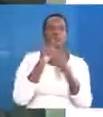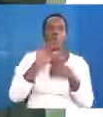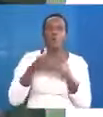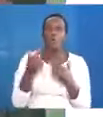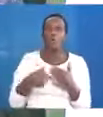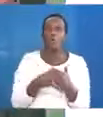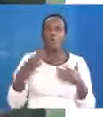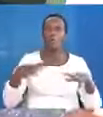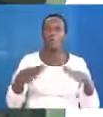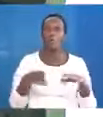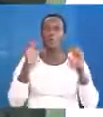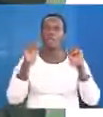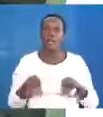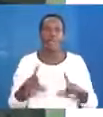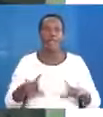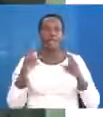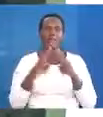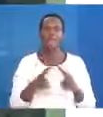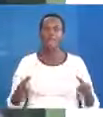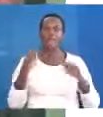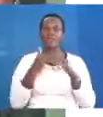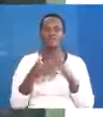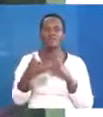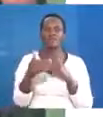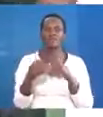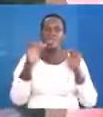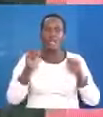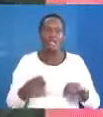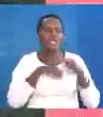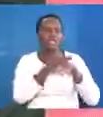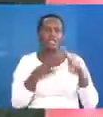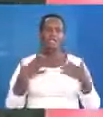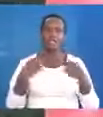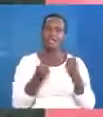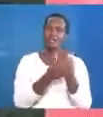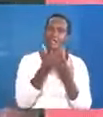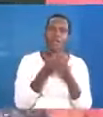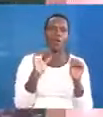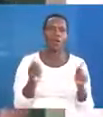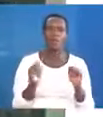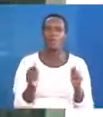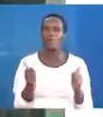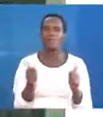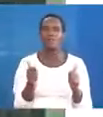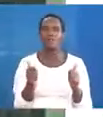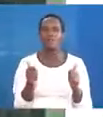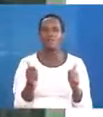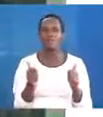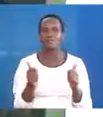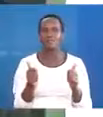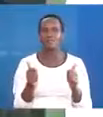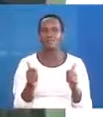live peacefully. They can access health care irrespective of their financial